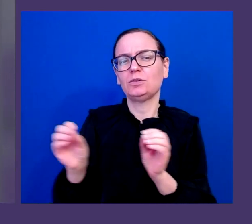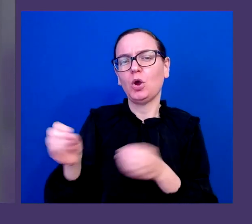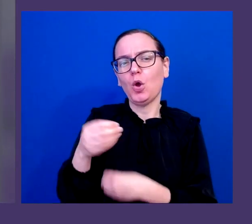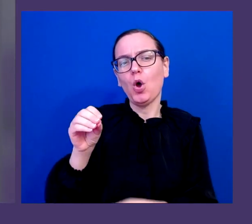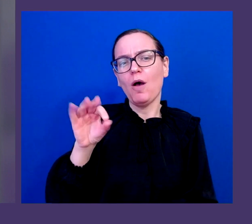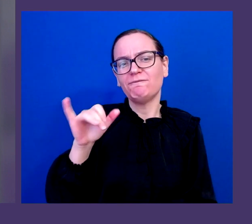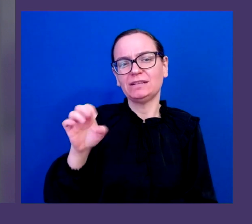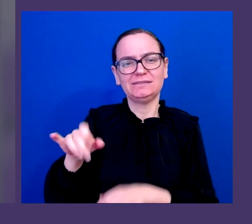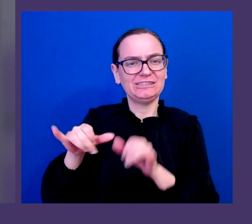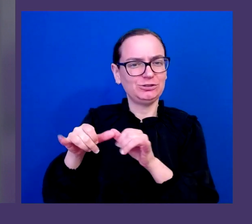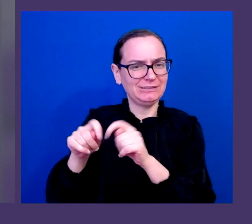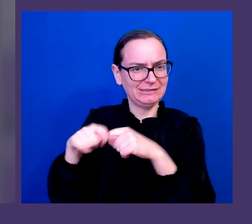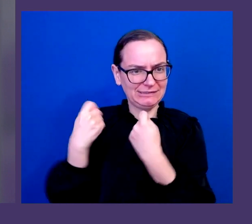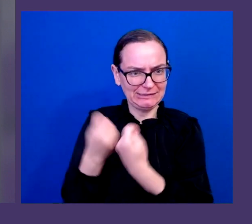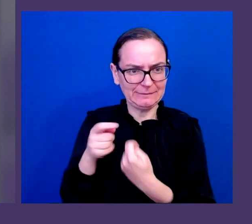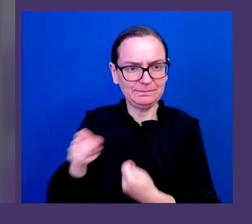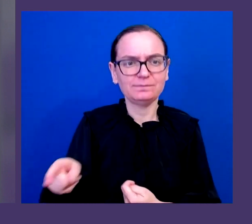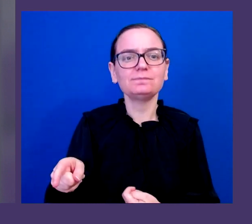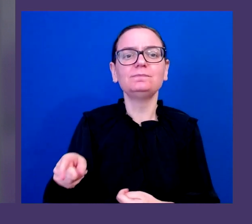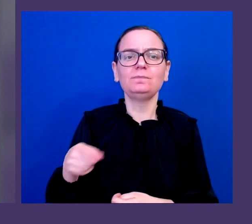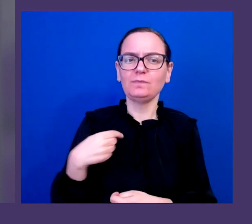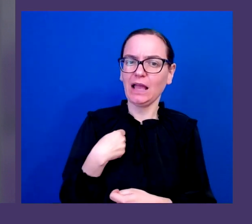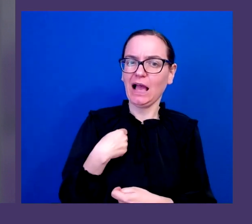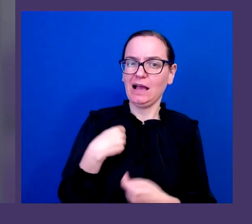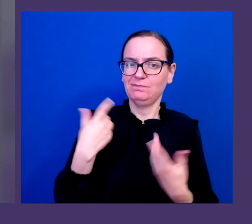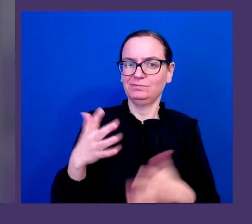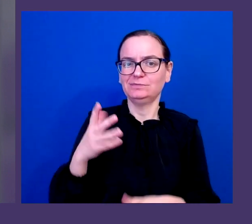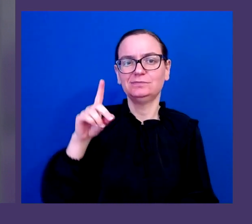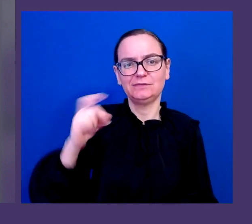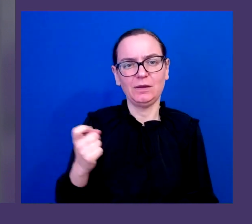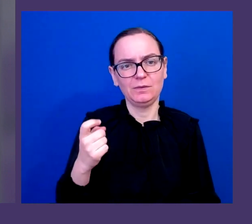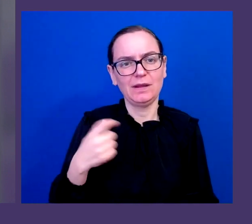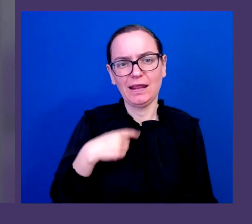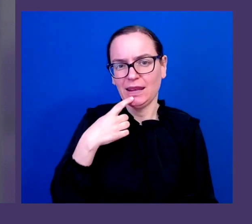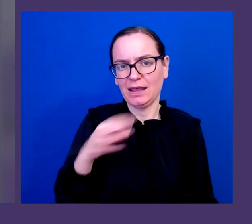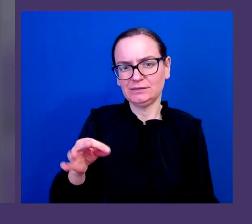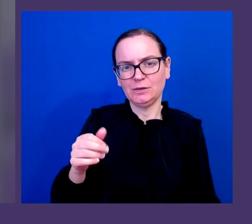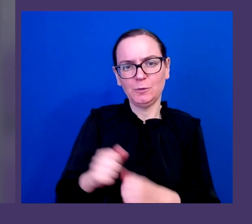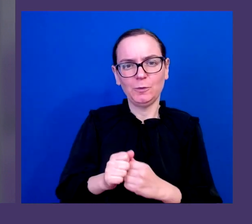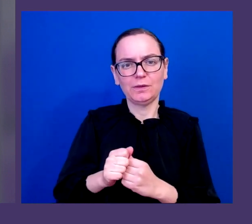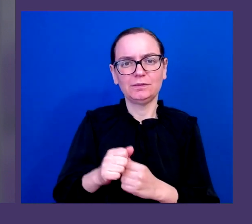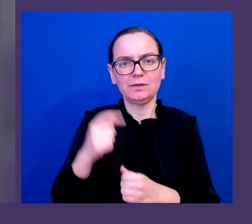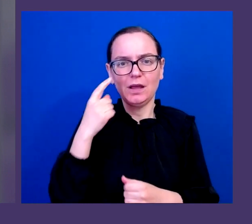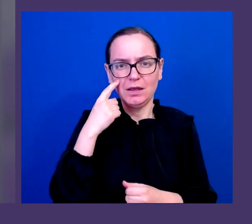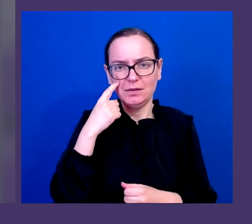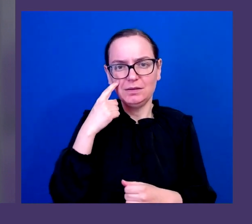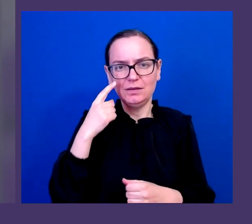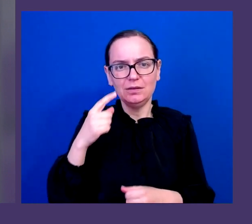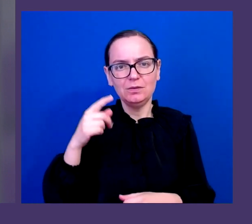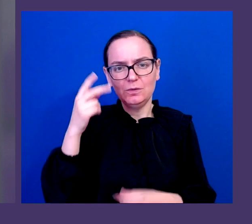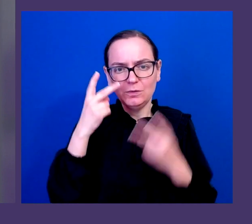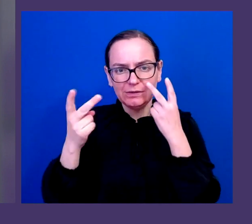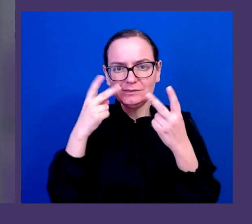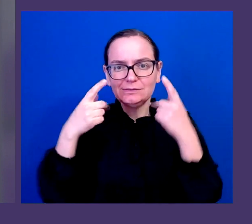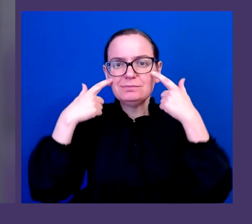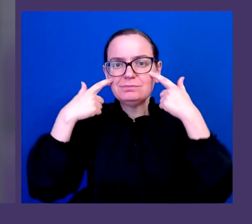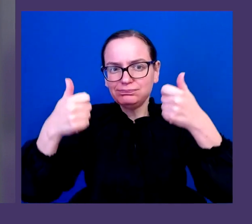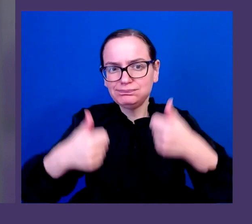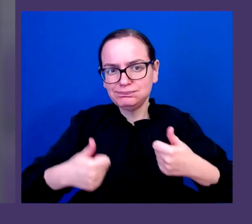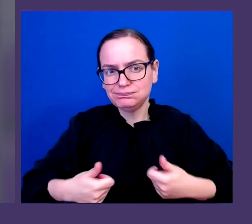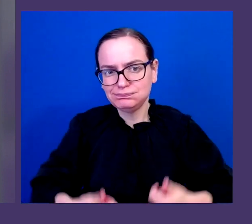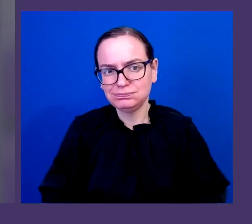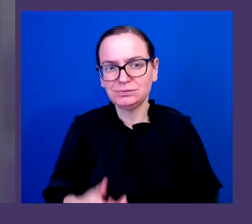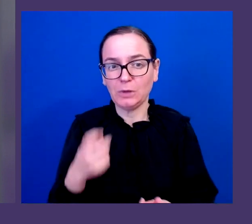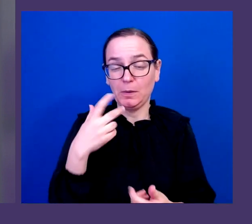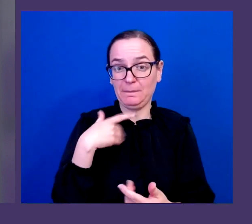Stargardt. So my central vision loss, and use accessible tech all day, every day, thrive on it. His shirt